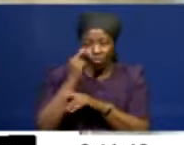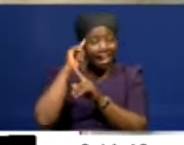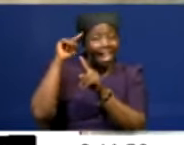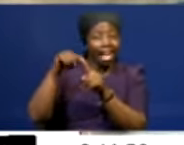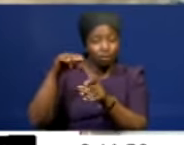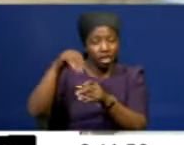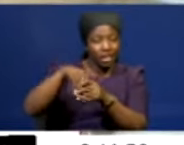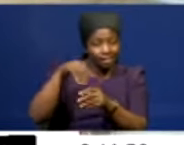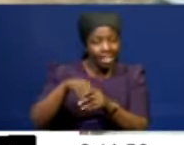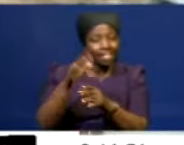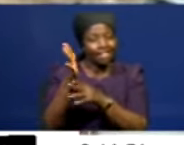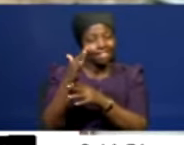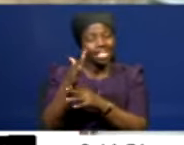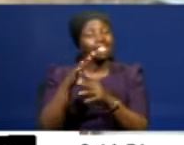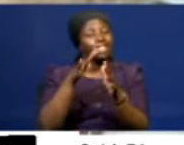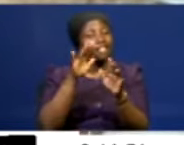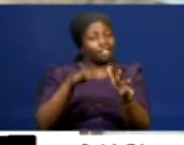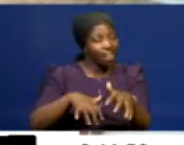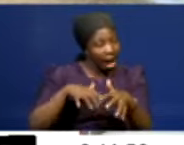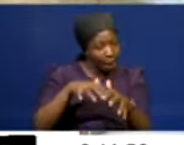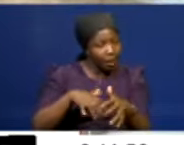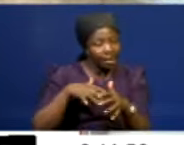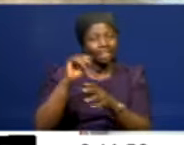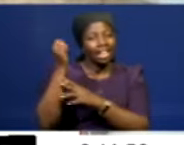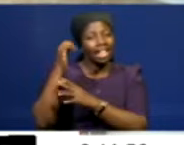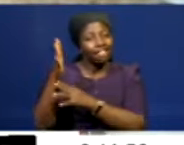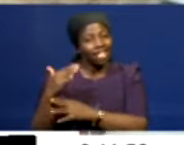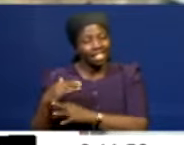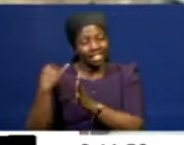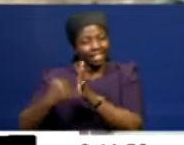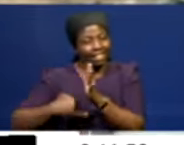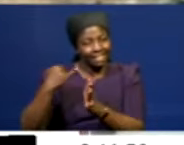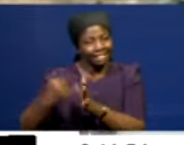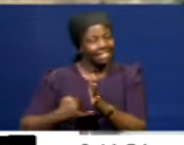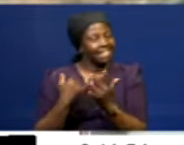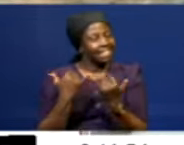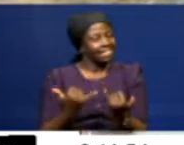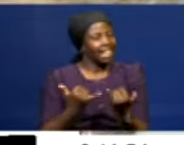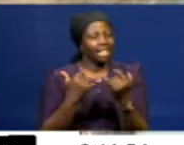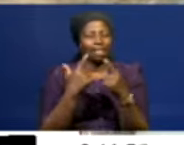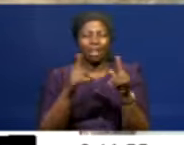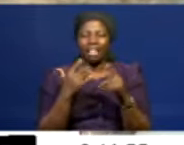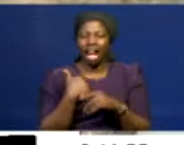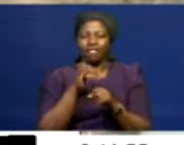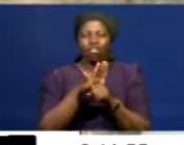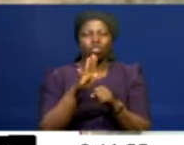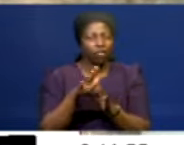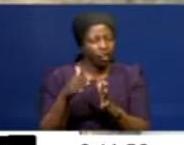aquaculture value chain, Kenya's fish industry is still young with lots of opportunities.